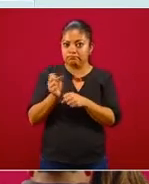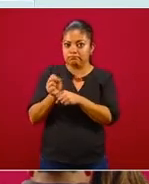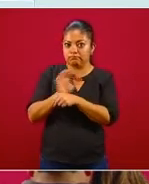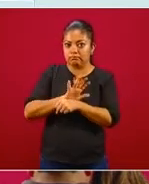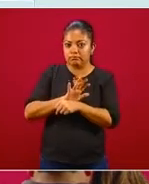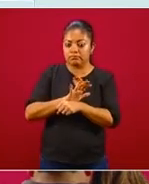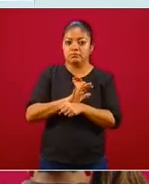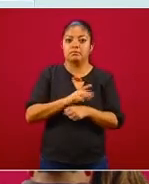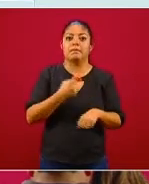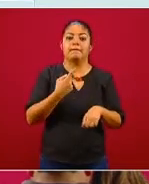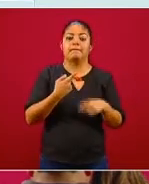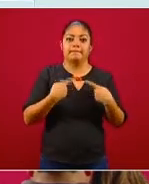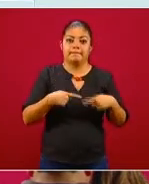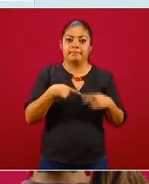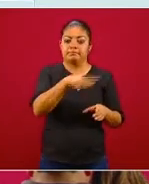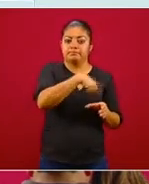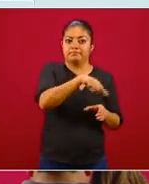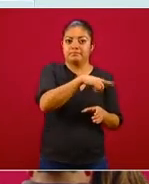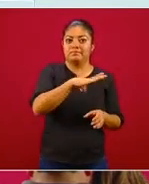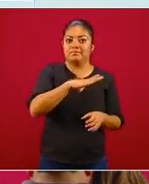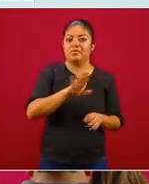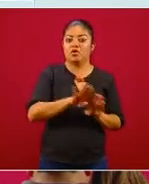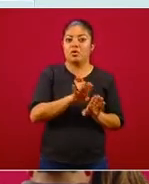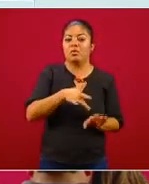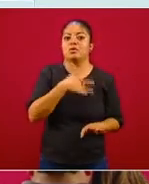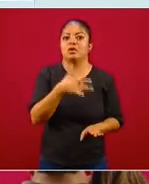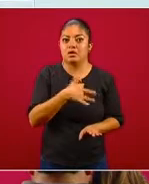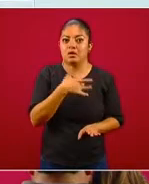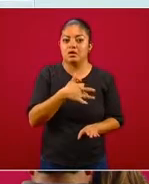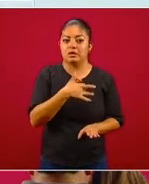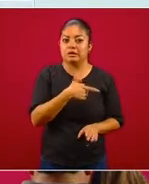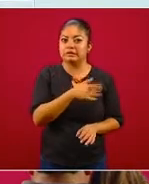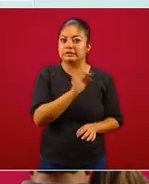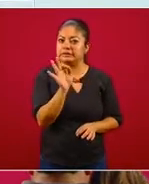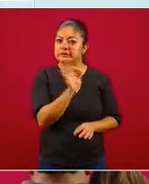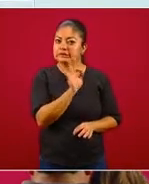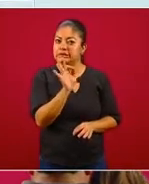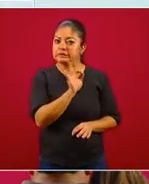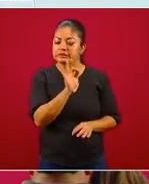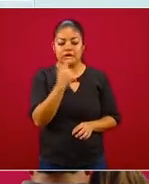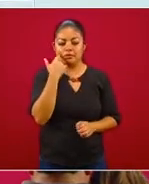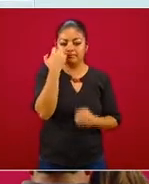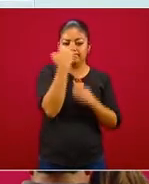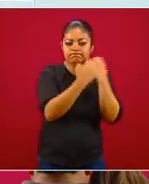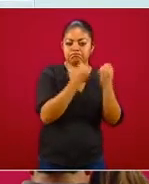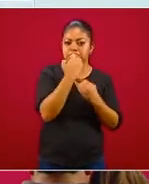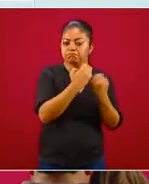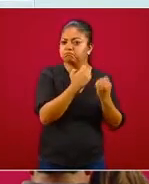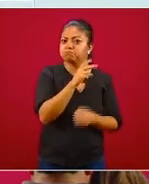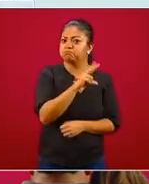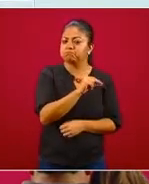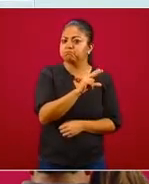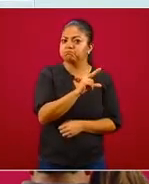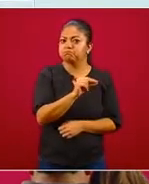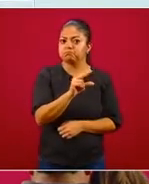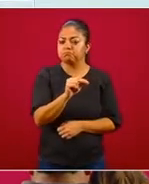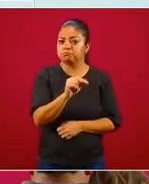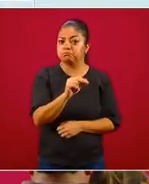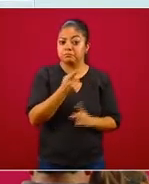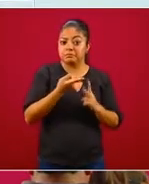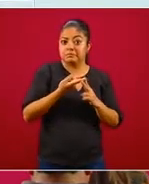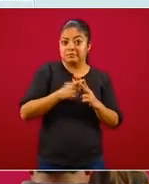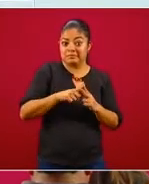tests before we had the first confirmed case. But because we didn't have any before week number 9, then